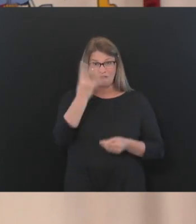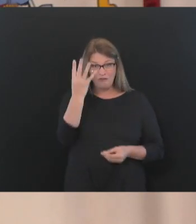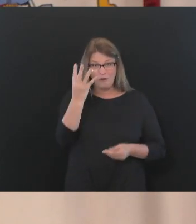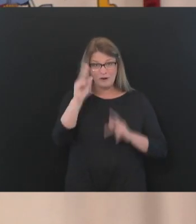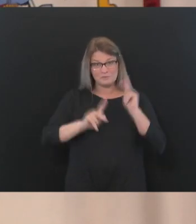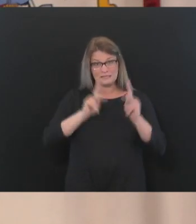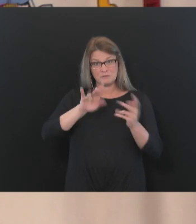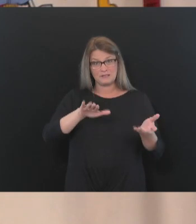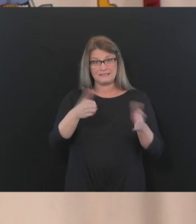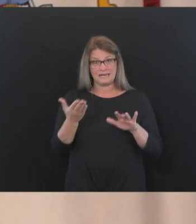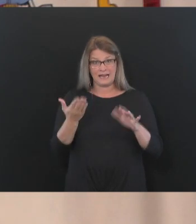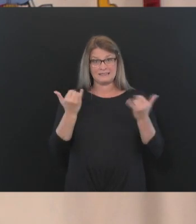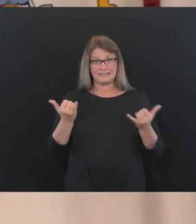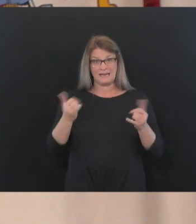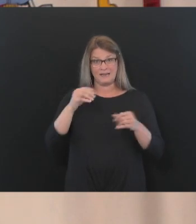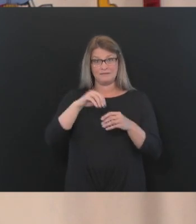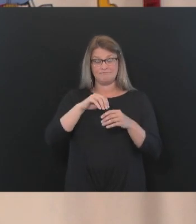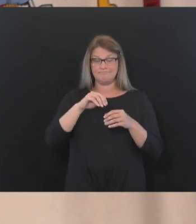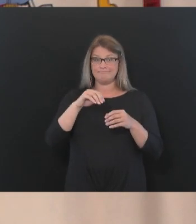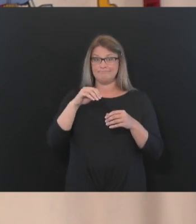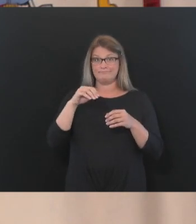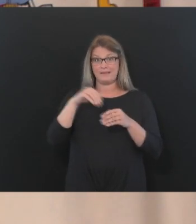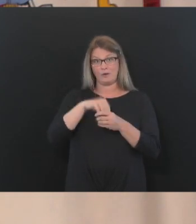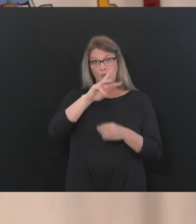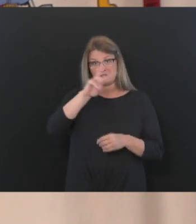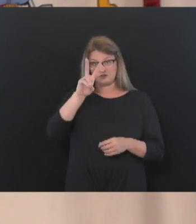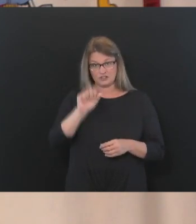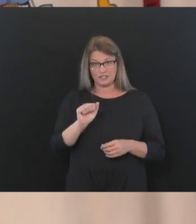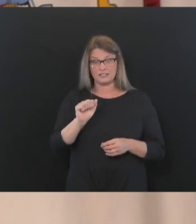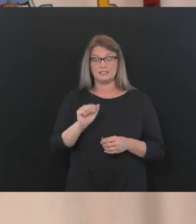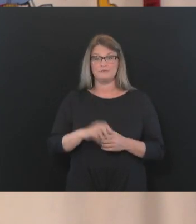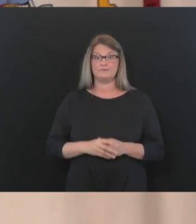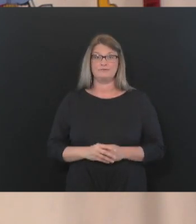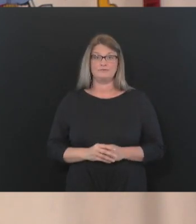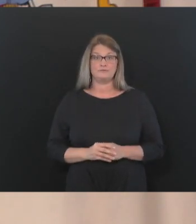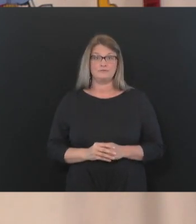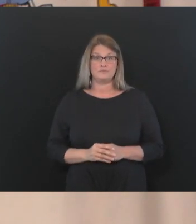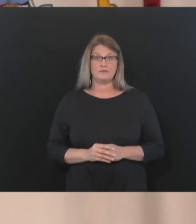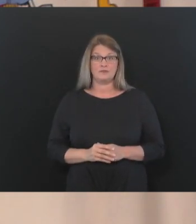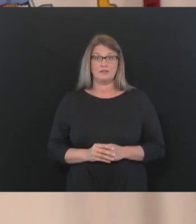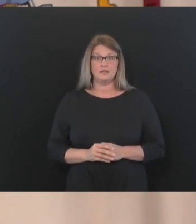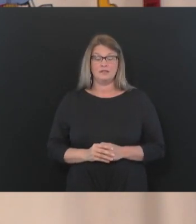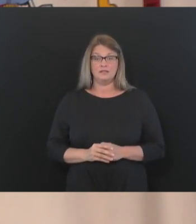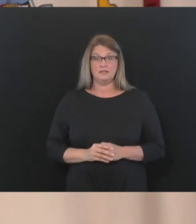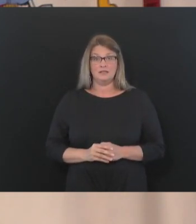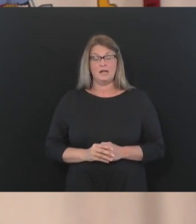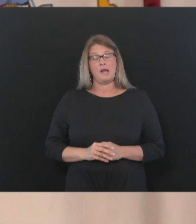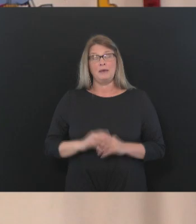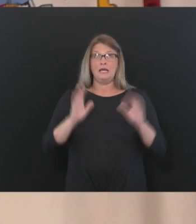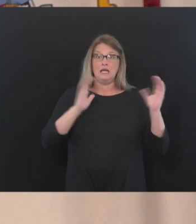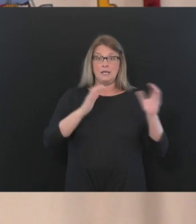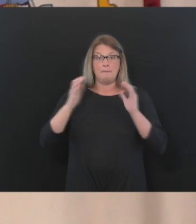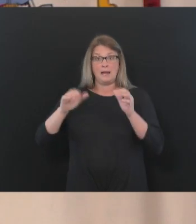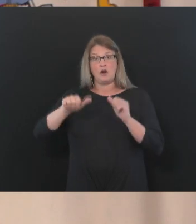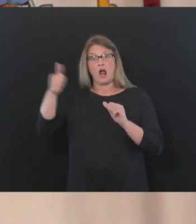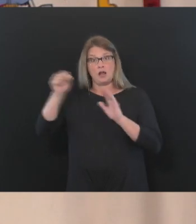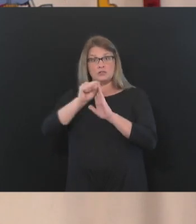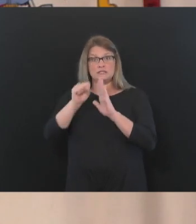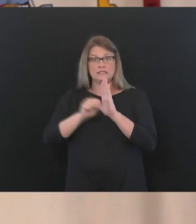And while they're pacing significantly below all the other states